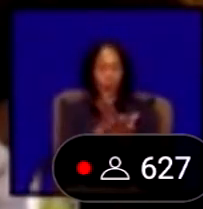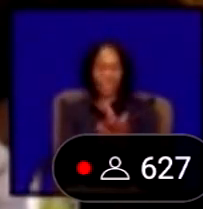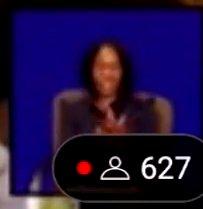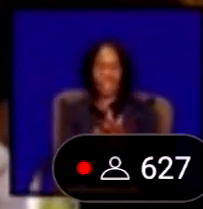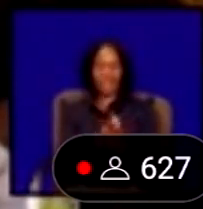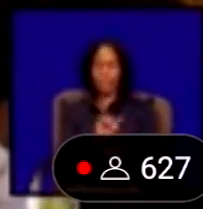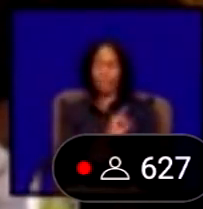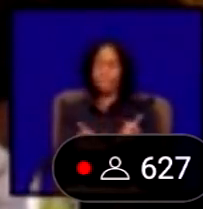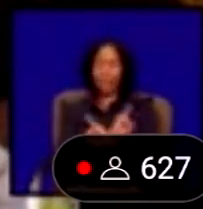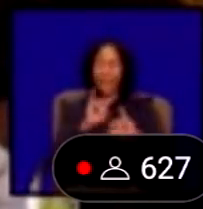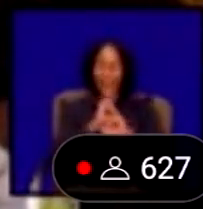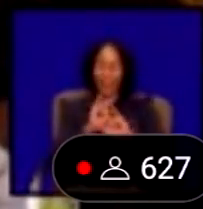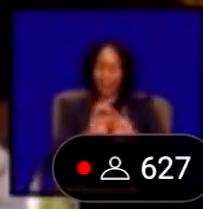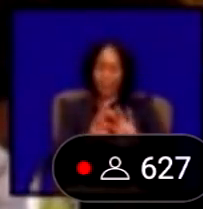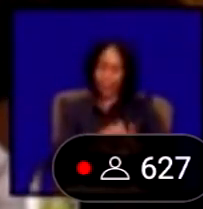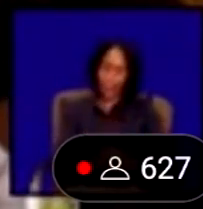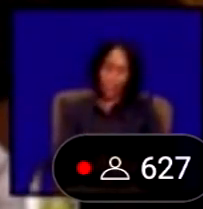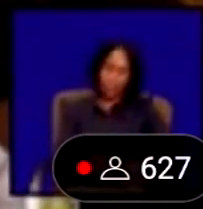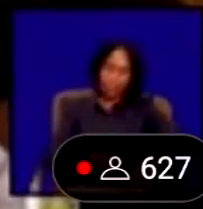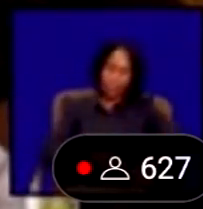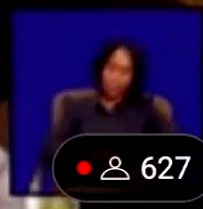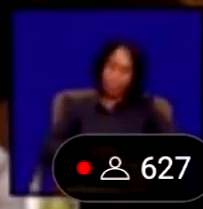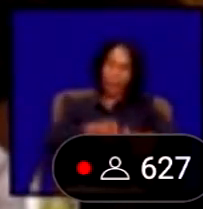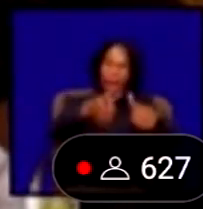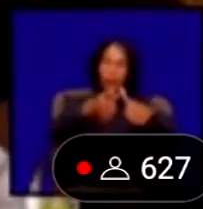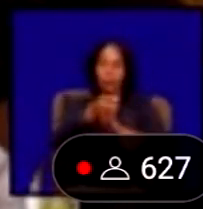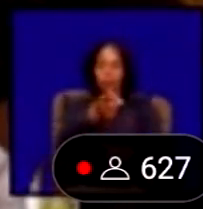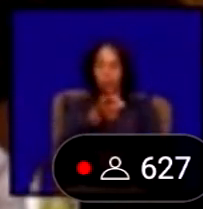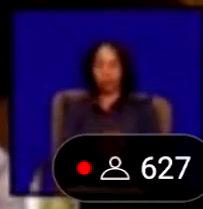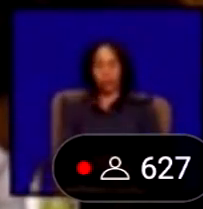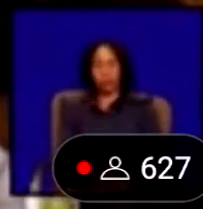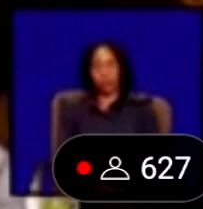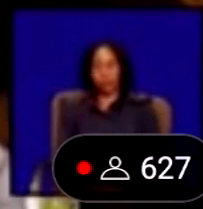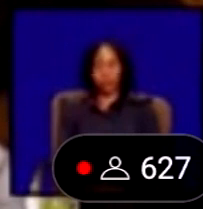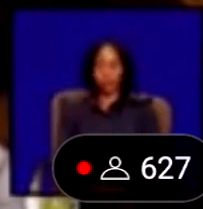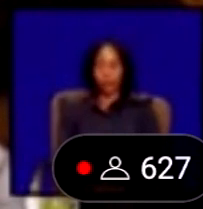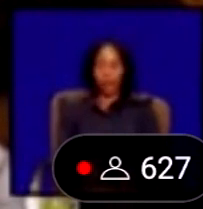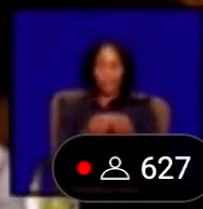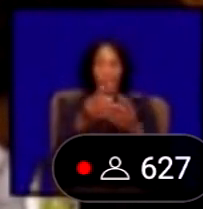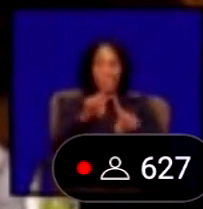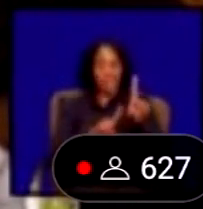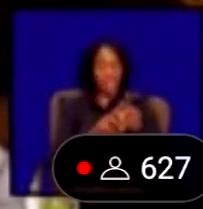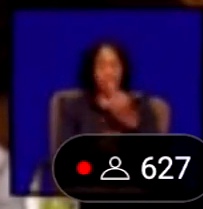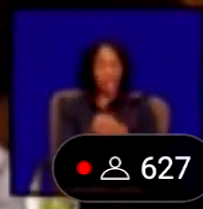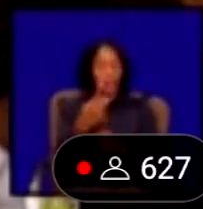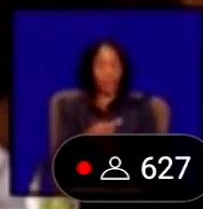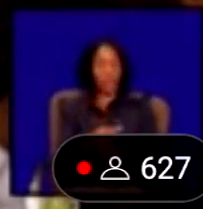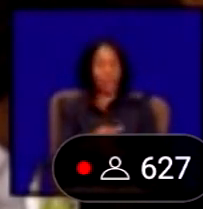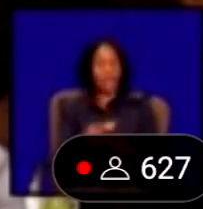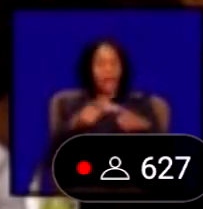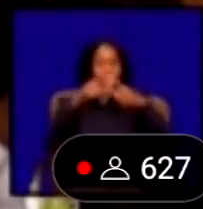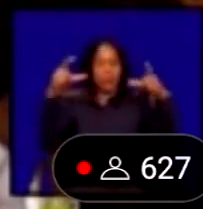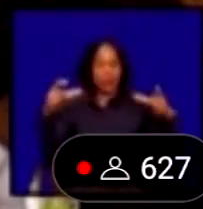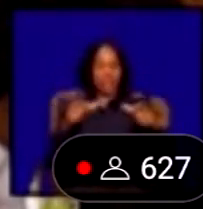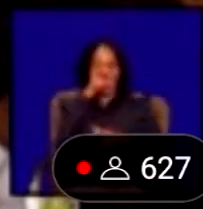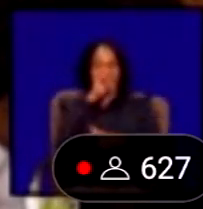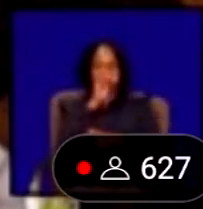you. Amongst your many failures, perhaps your greatest crime is your lack of